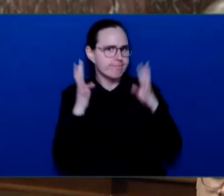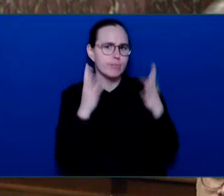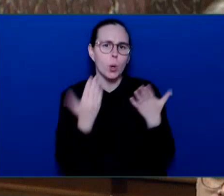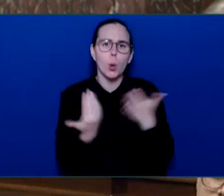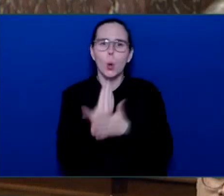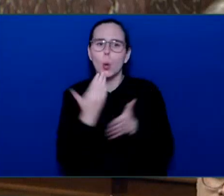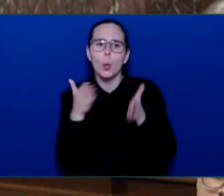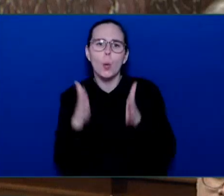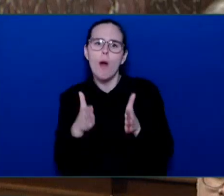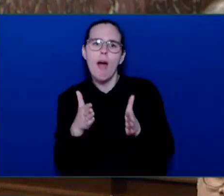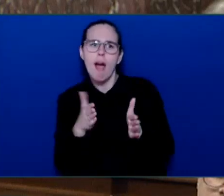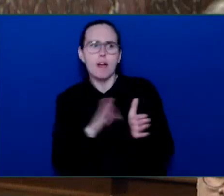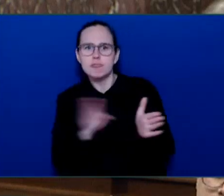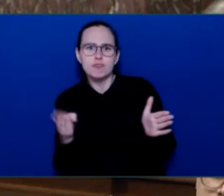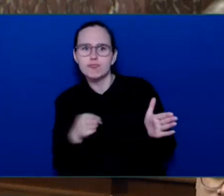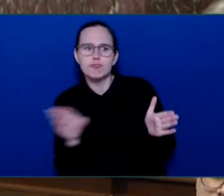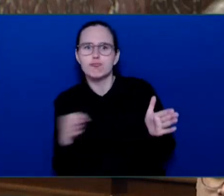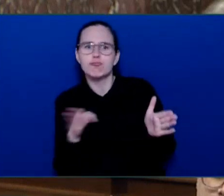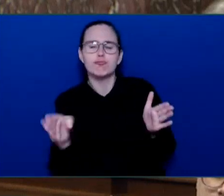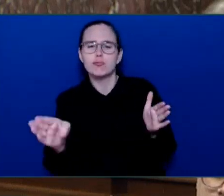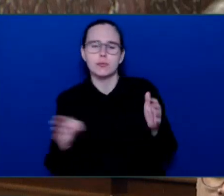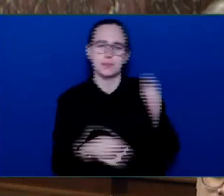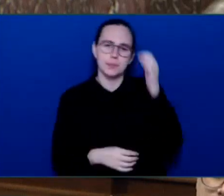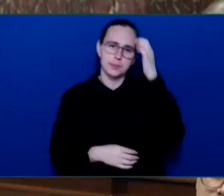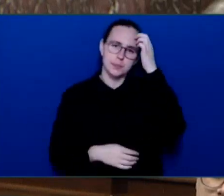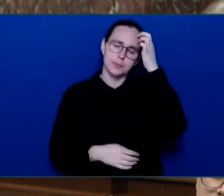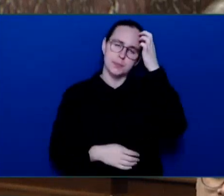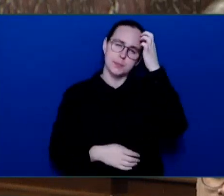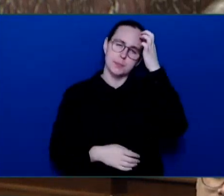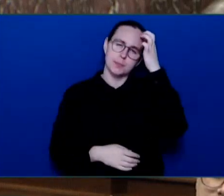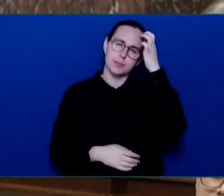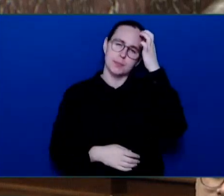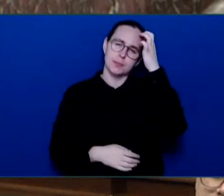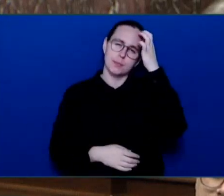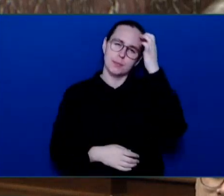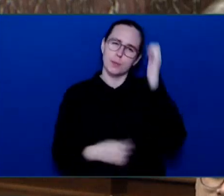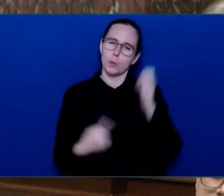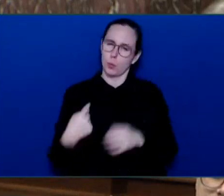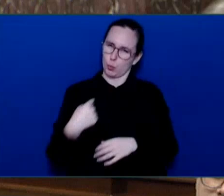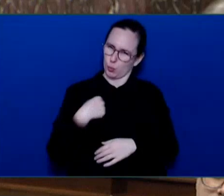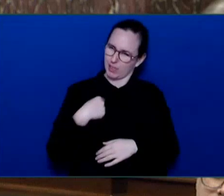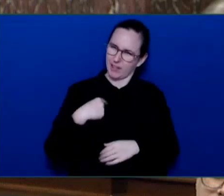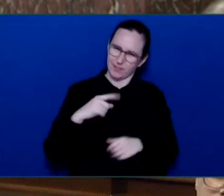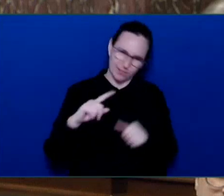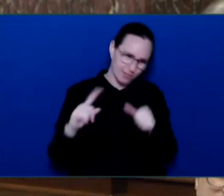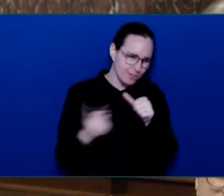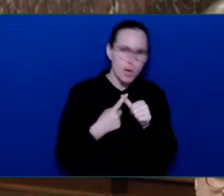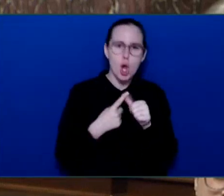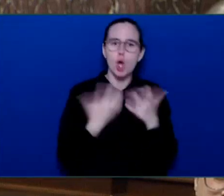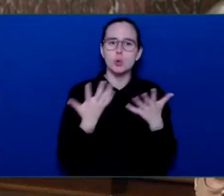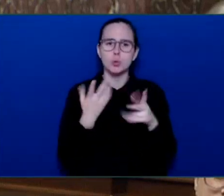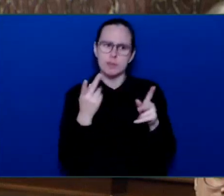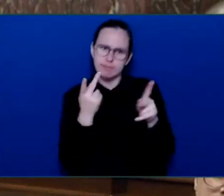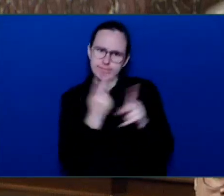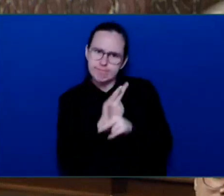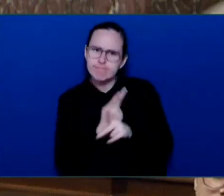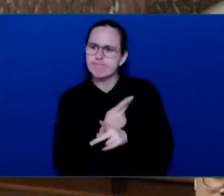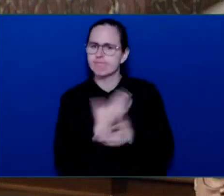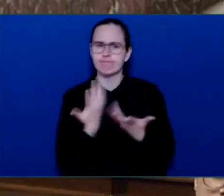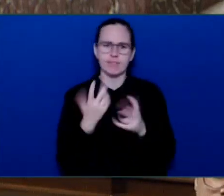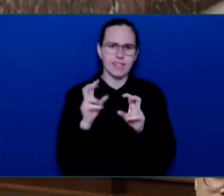let us align our transportation investments with our interest in building tens of thousands of units of affordable